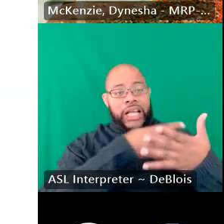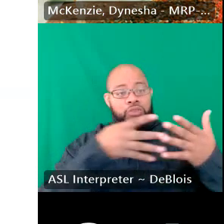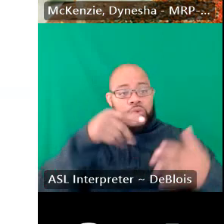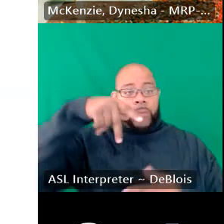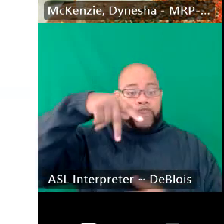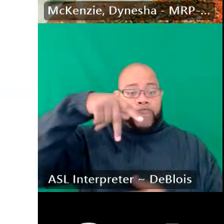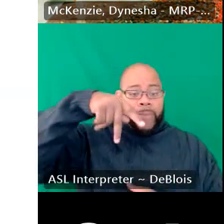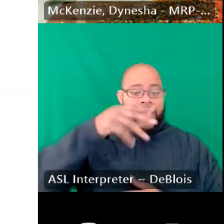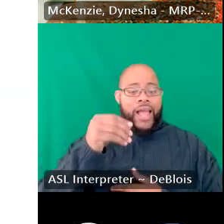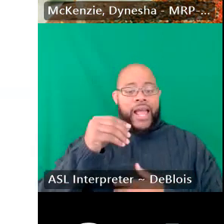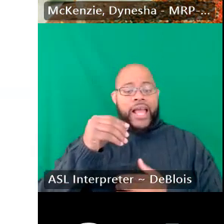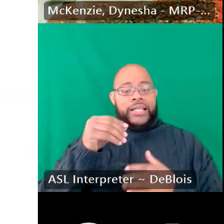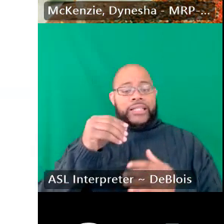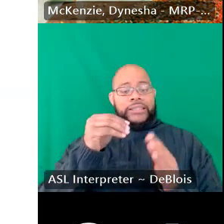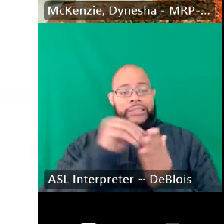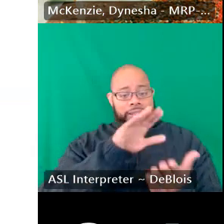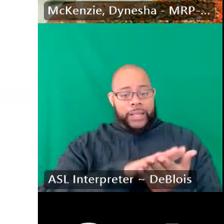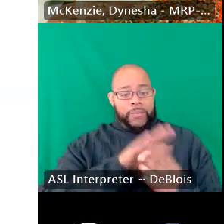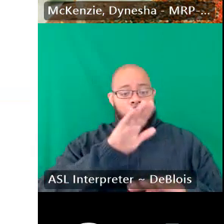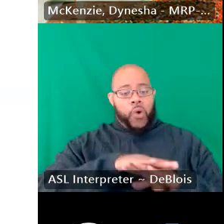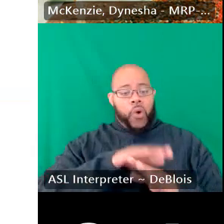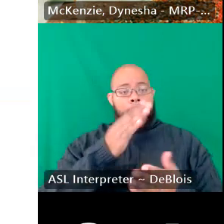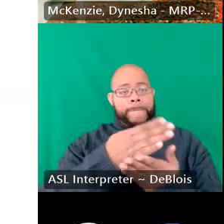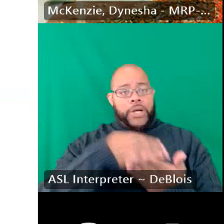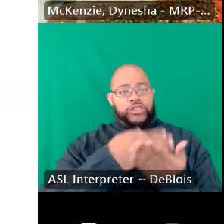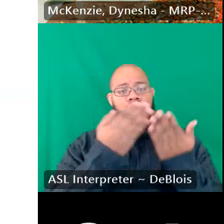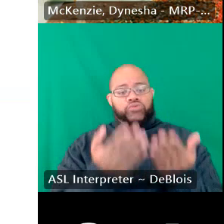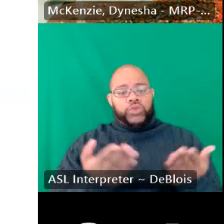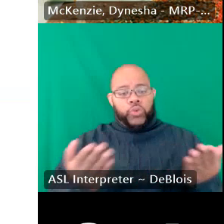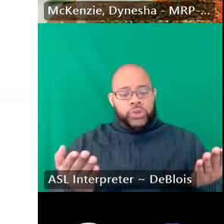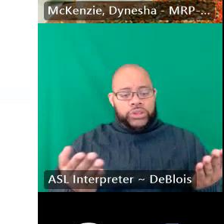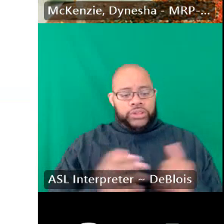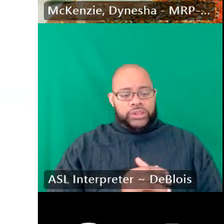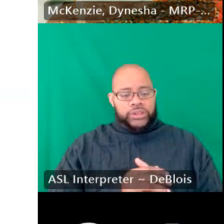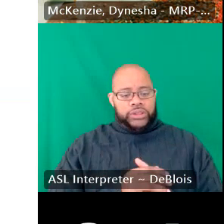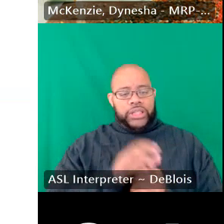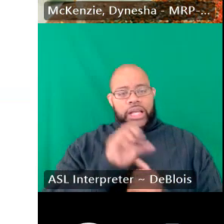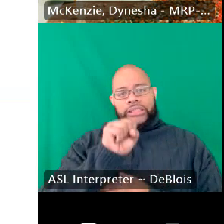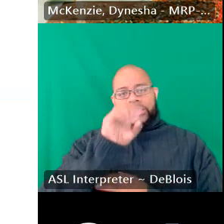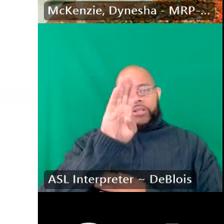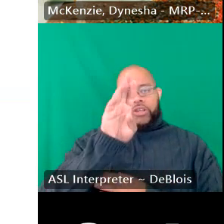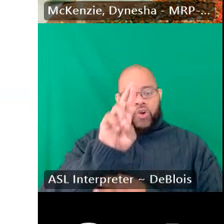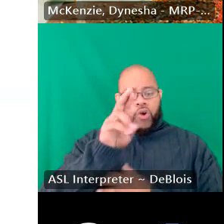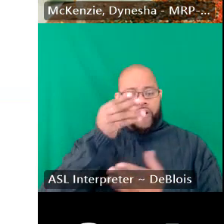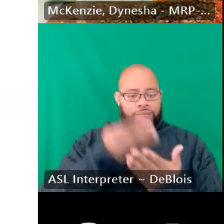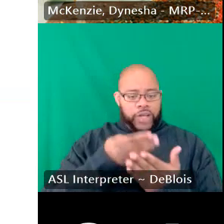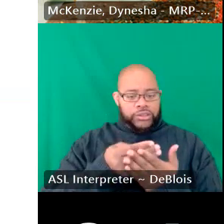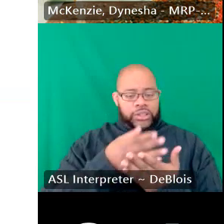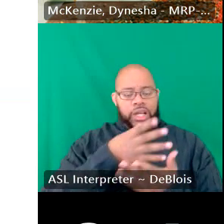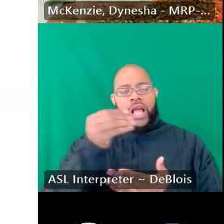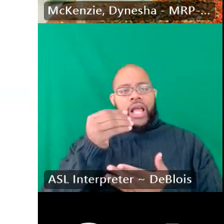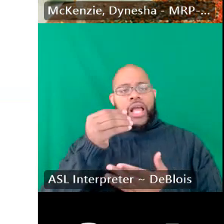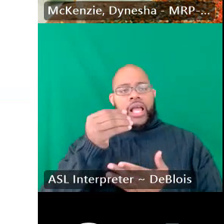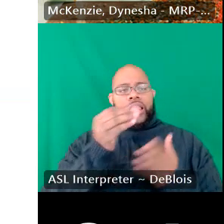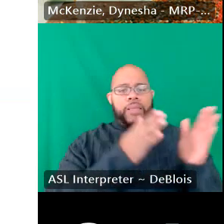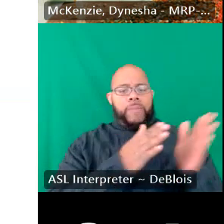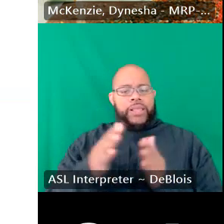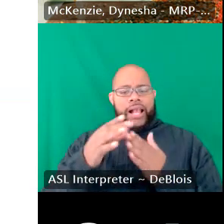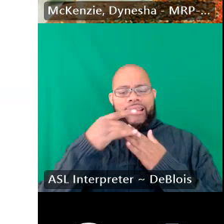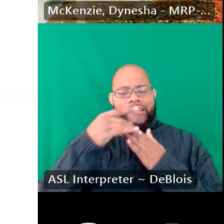Statement on Budgetary Resources, SBR, funds control regulations, and again, the capital planning guide.